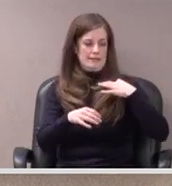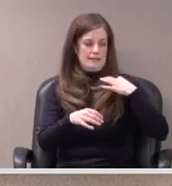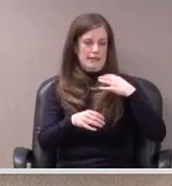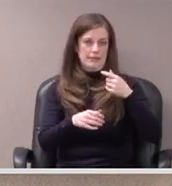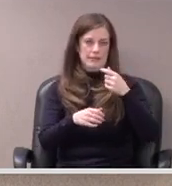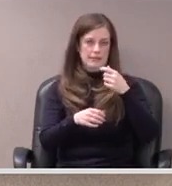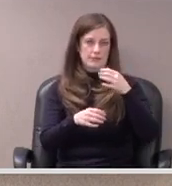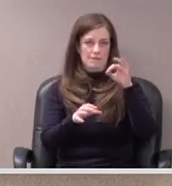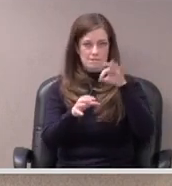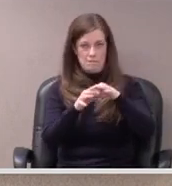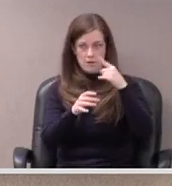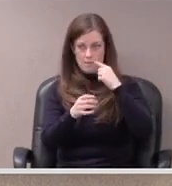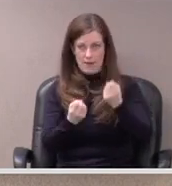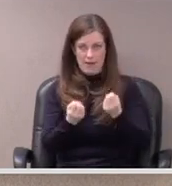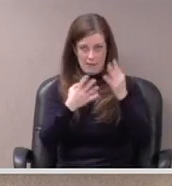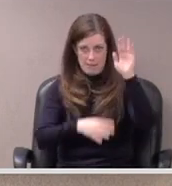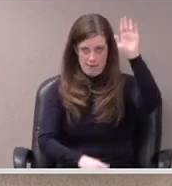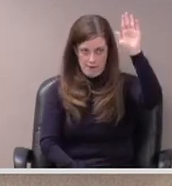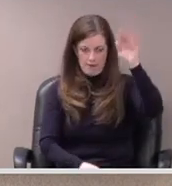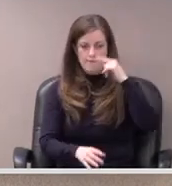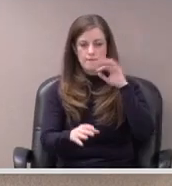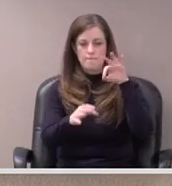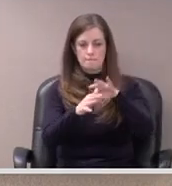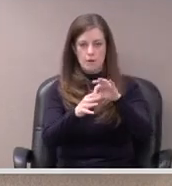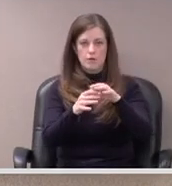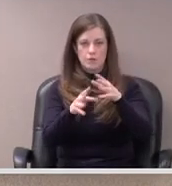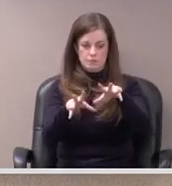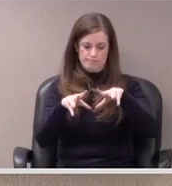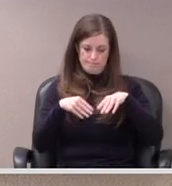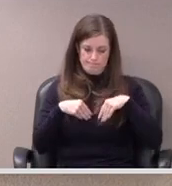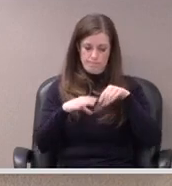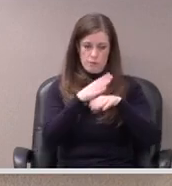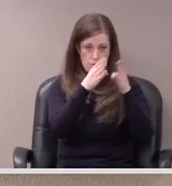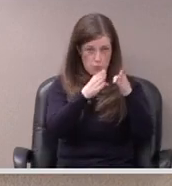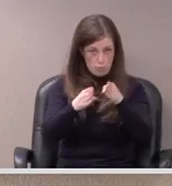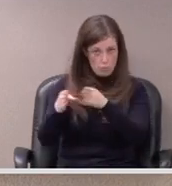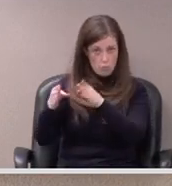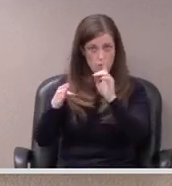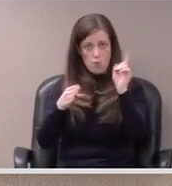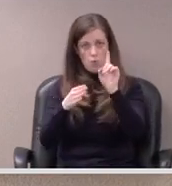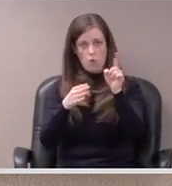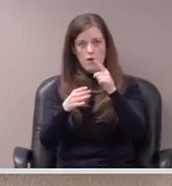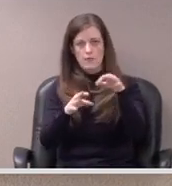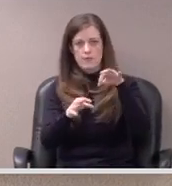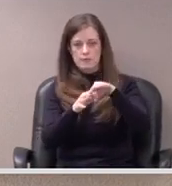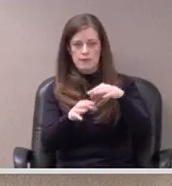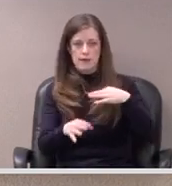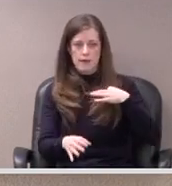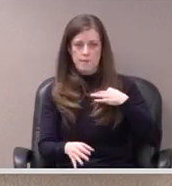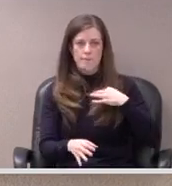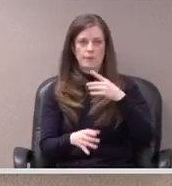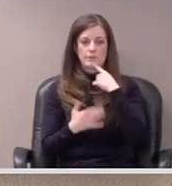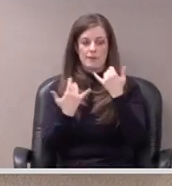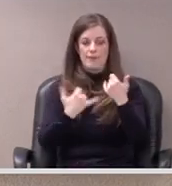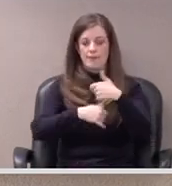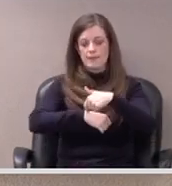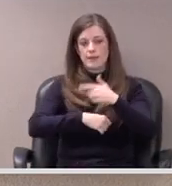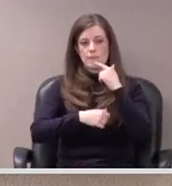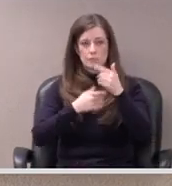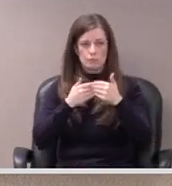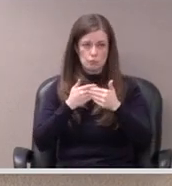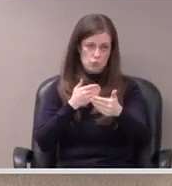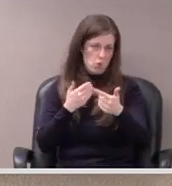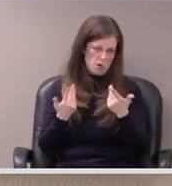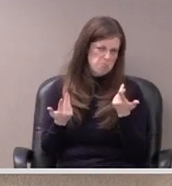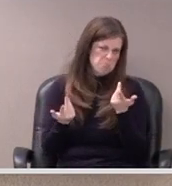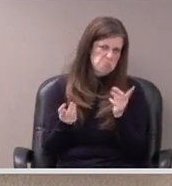by a show of hands. The votes will be taken in the order in which the candidates were nominated. So at this time we will go on